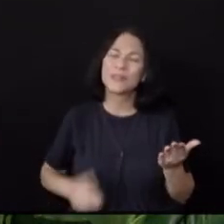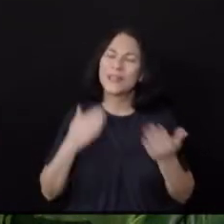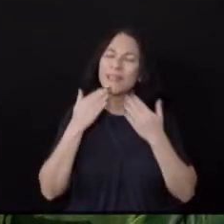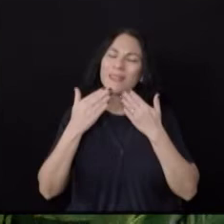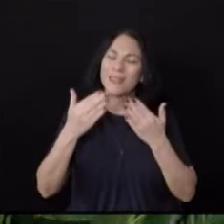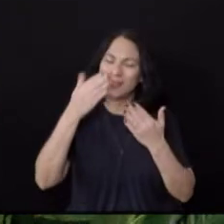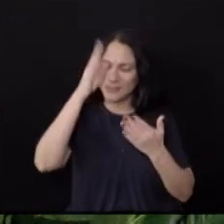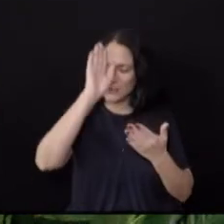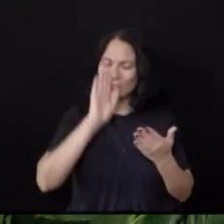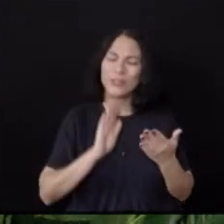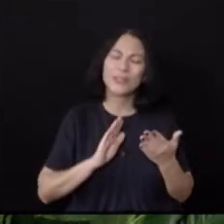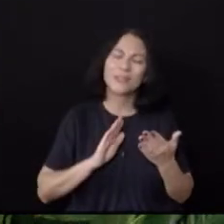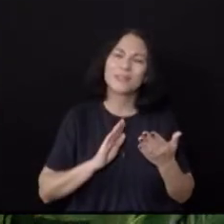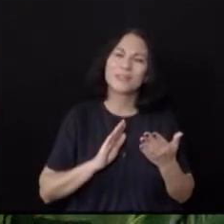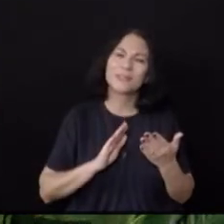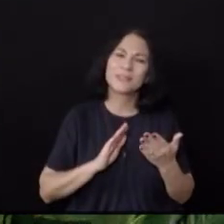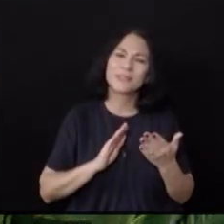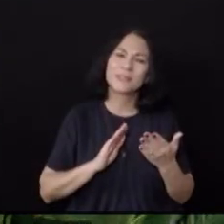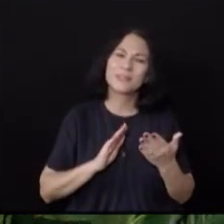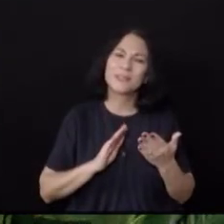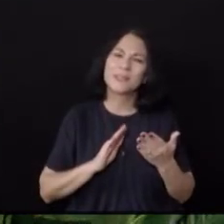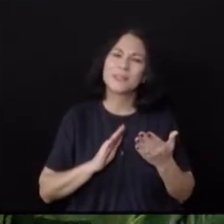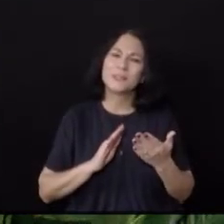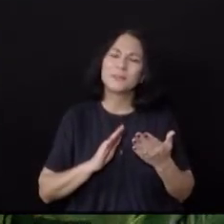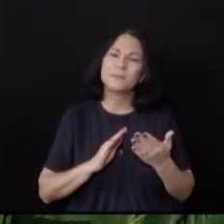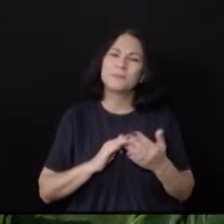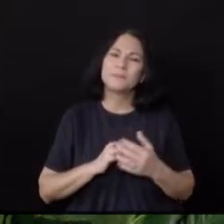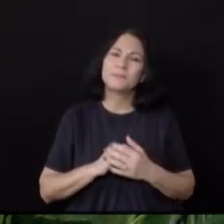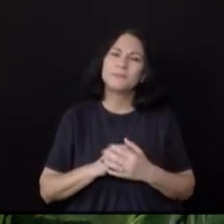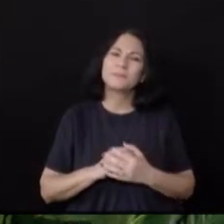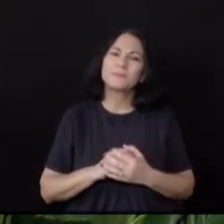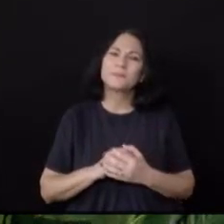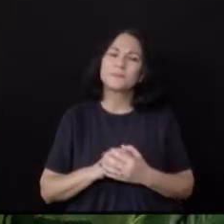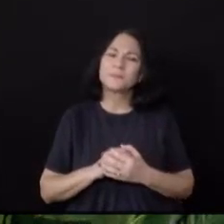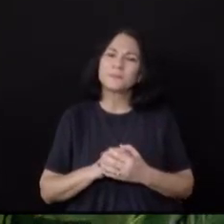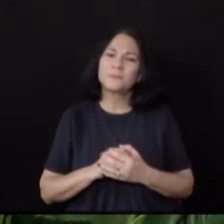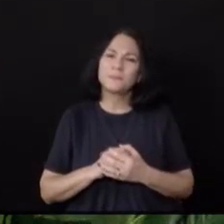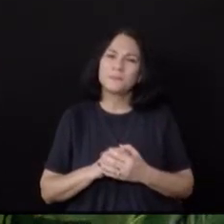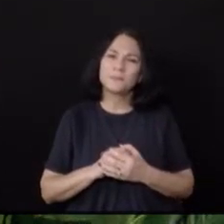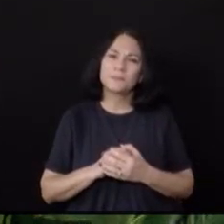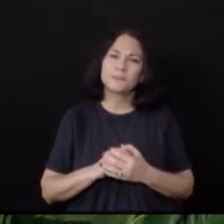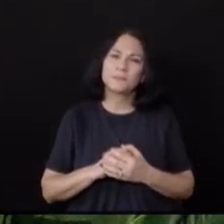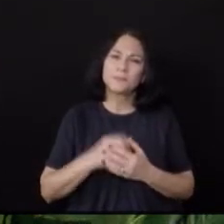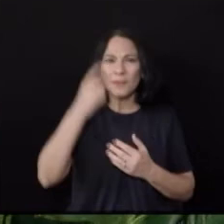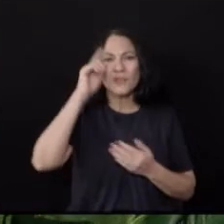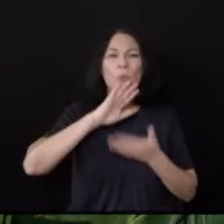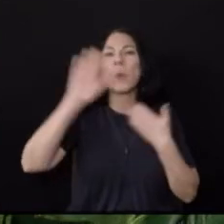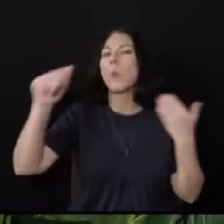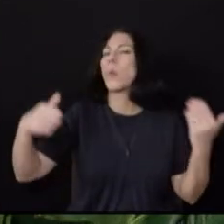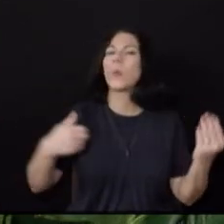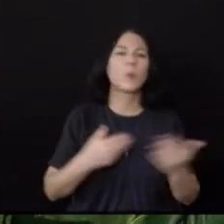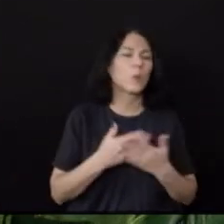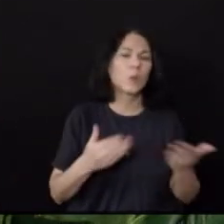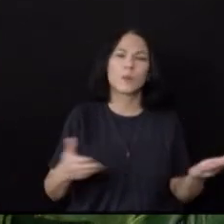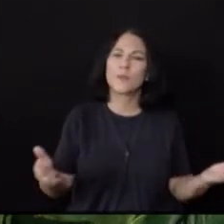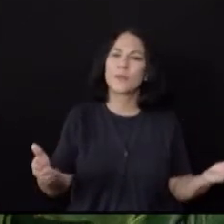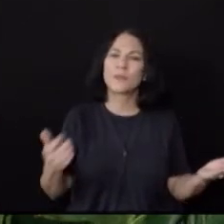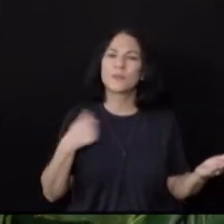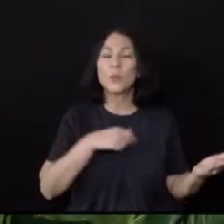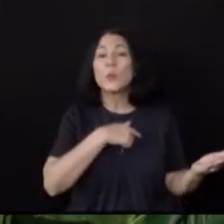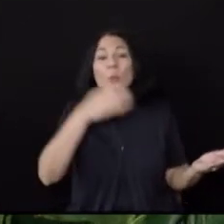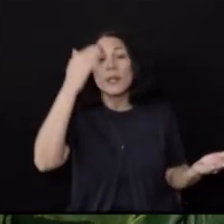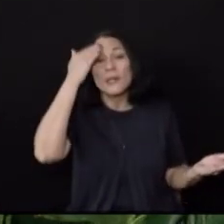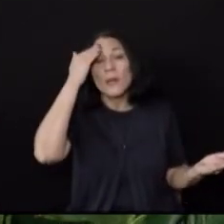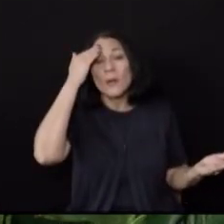Thanks be to God. For all the things we know all too well we